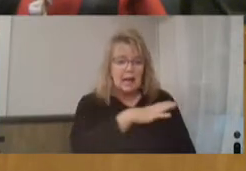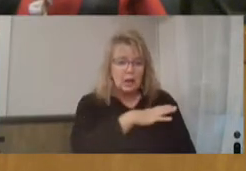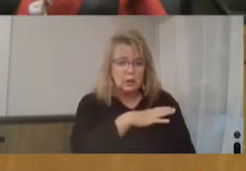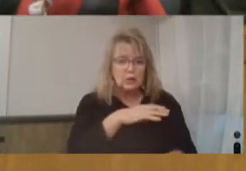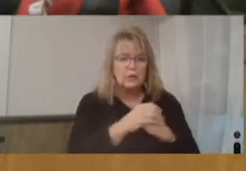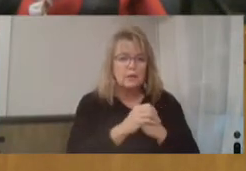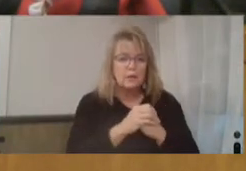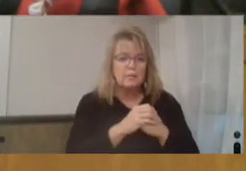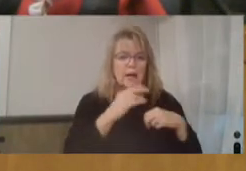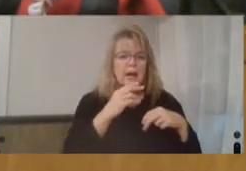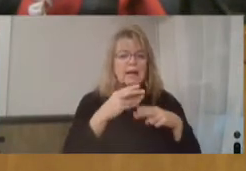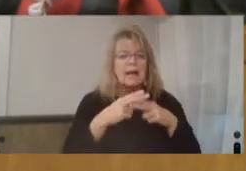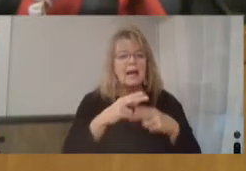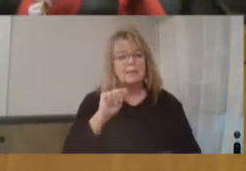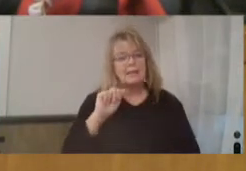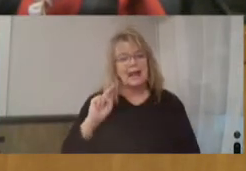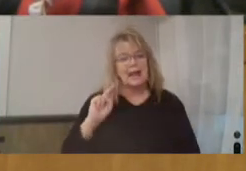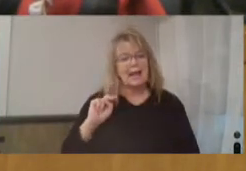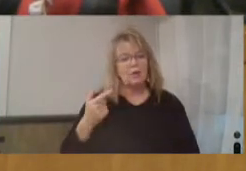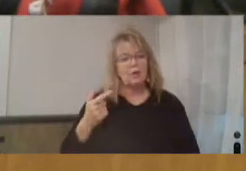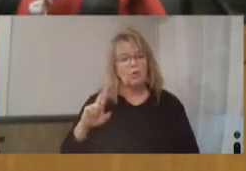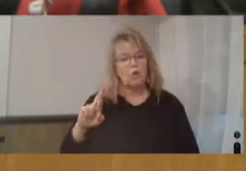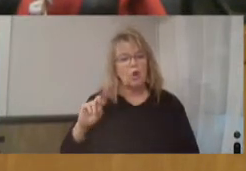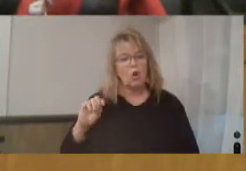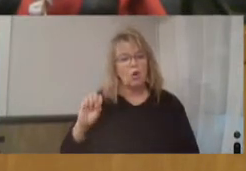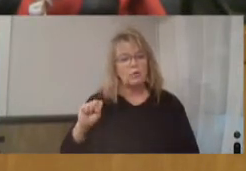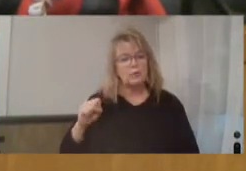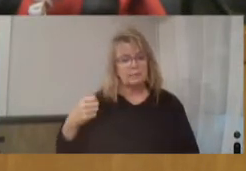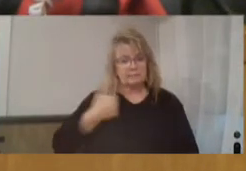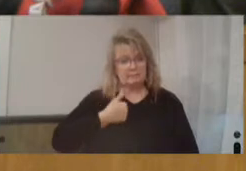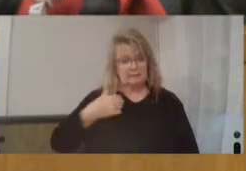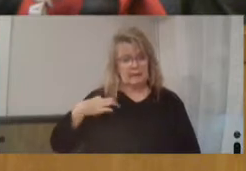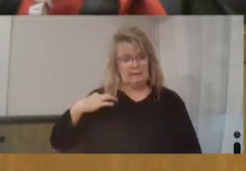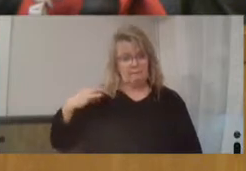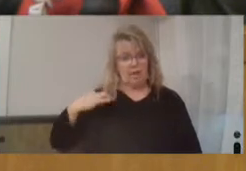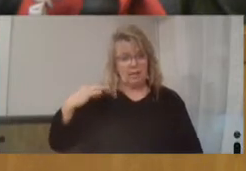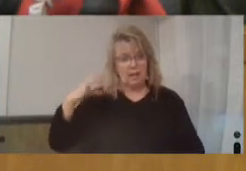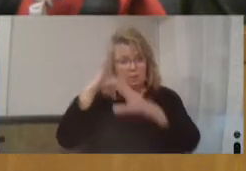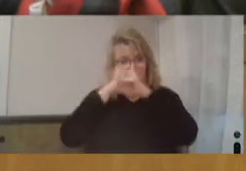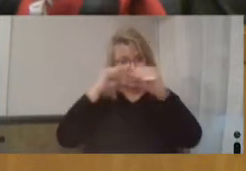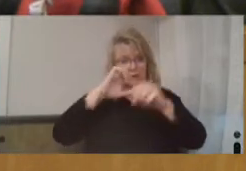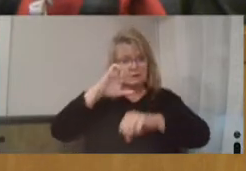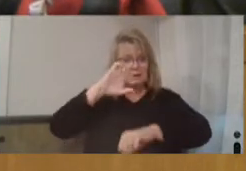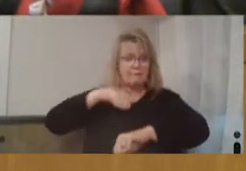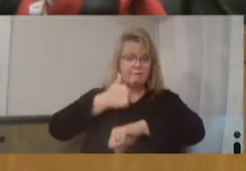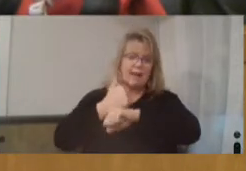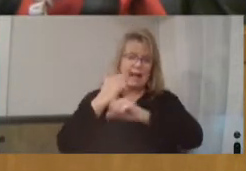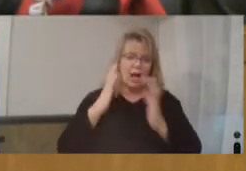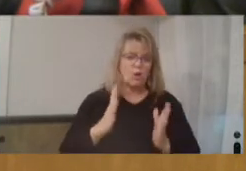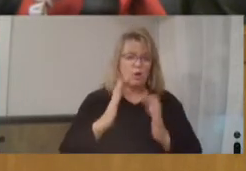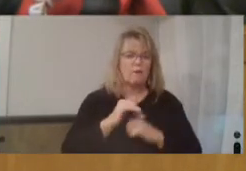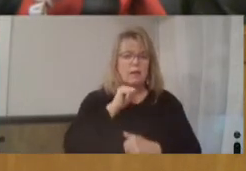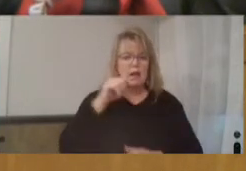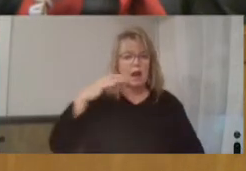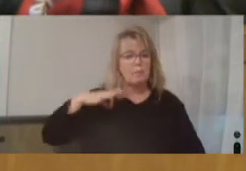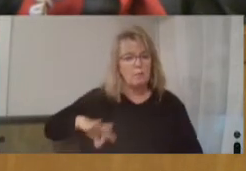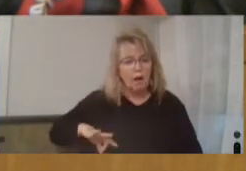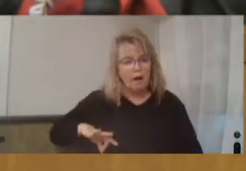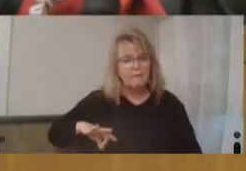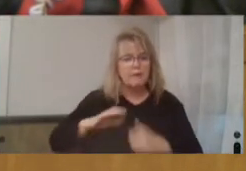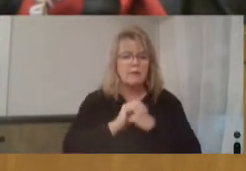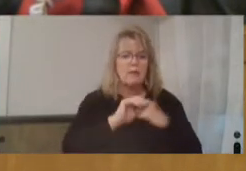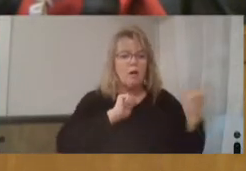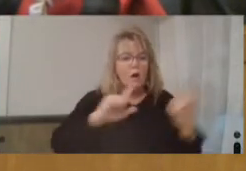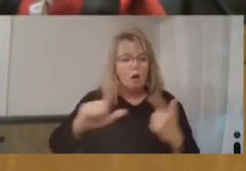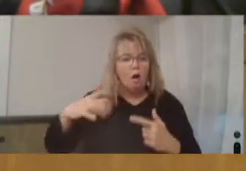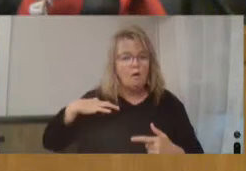is Ann Gross. I am a volunteer president and founder of a nonprofit all-volunteer